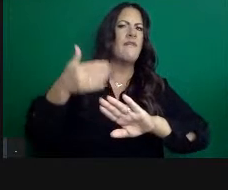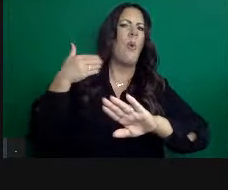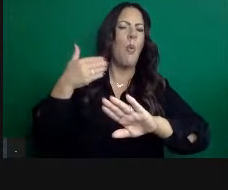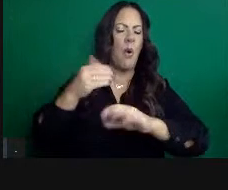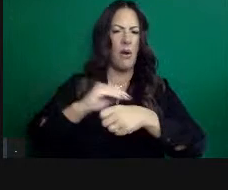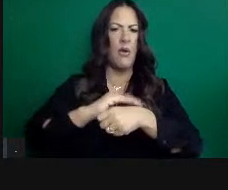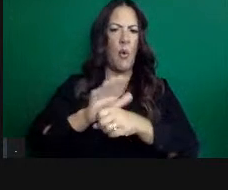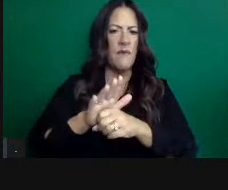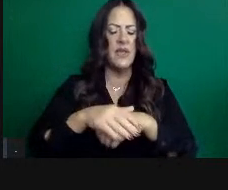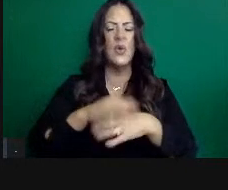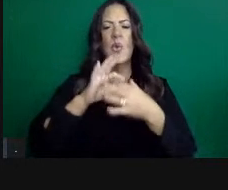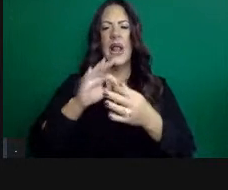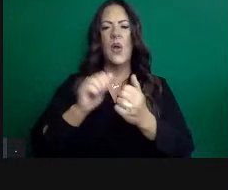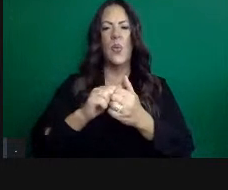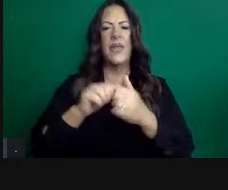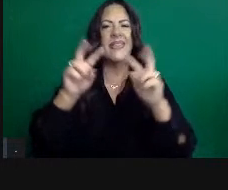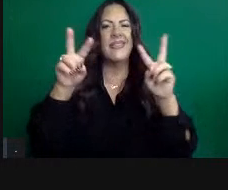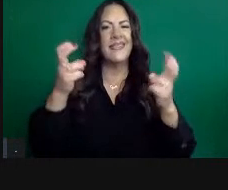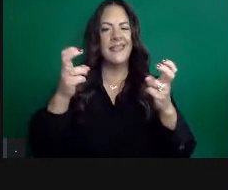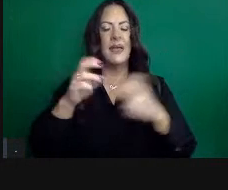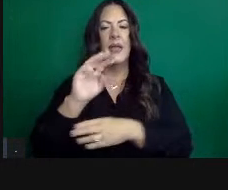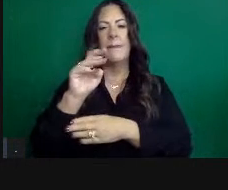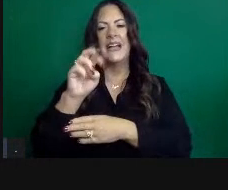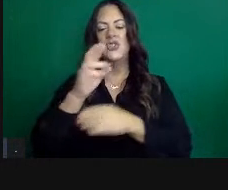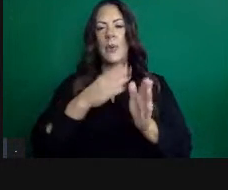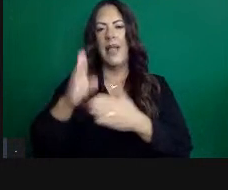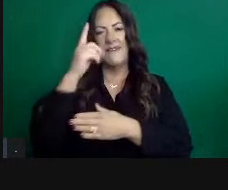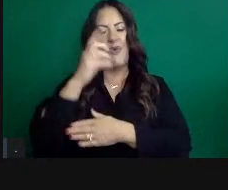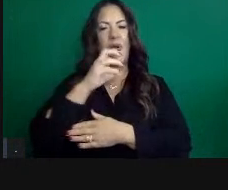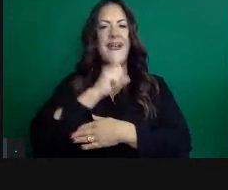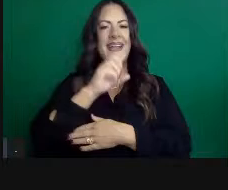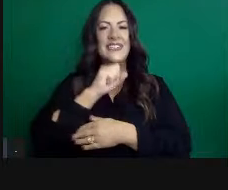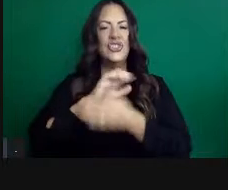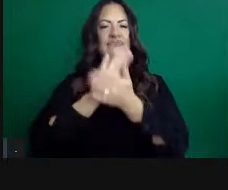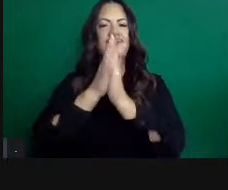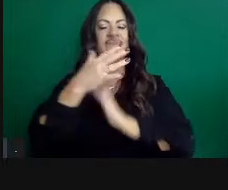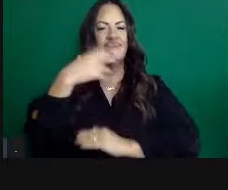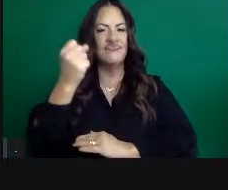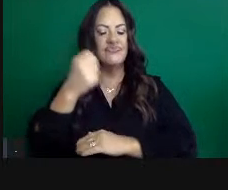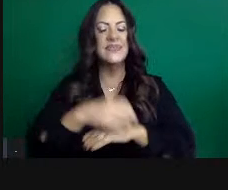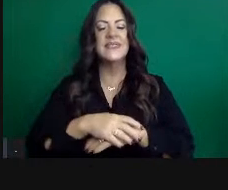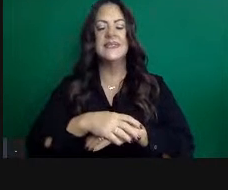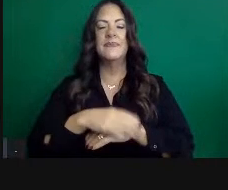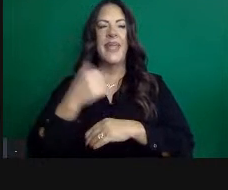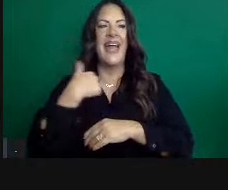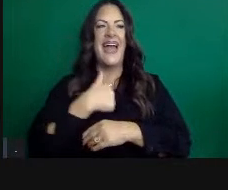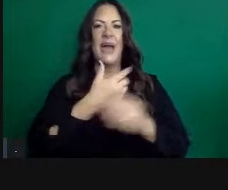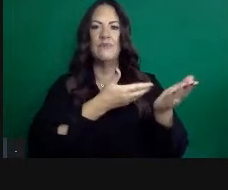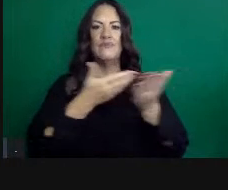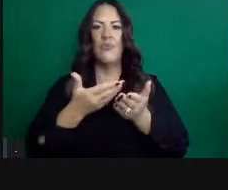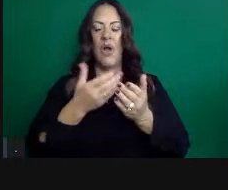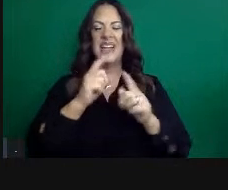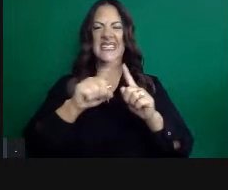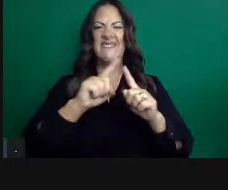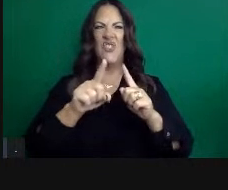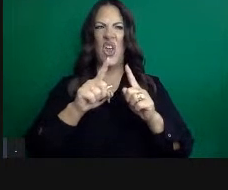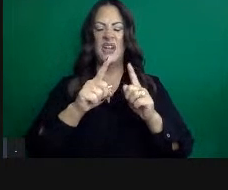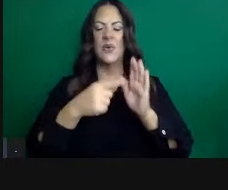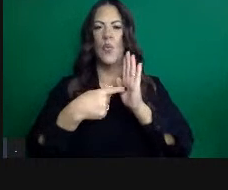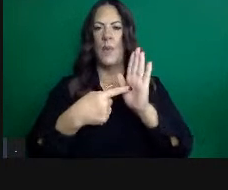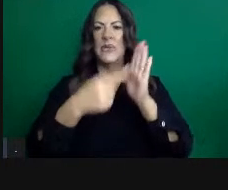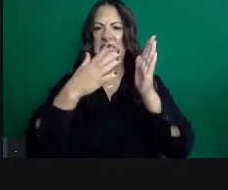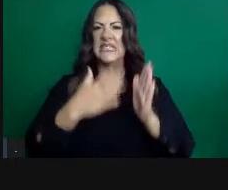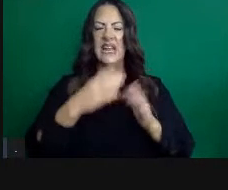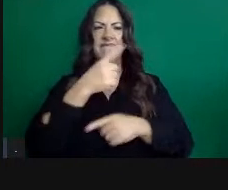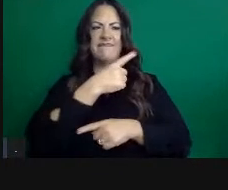just acknowledge the folks with me today, amazing leaders, amazing visionaries, people who've been at